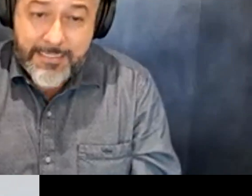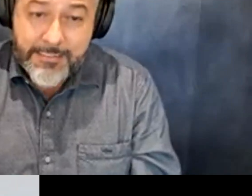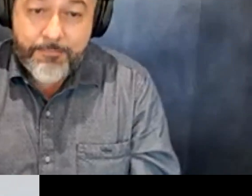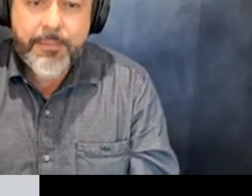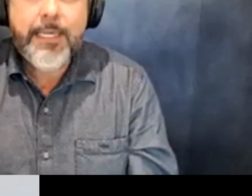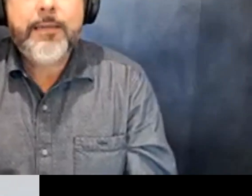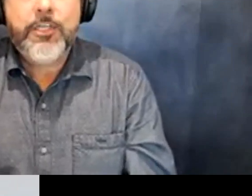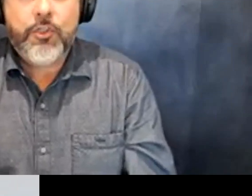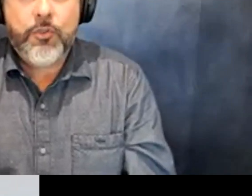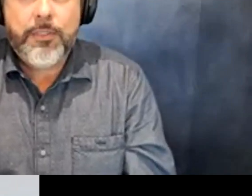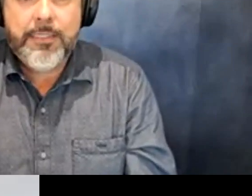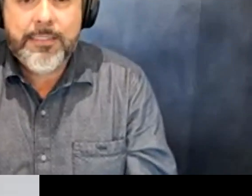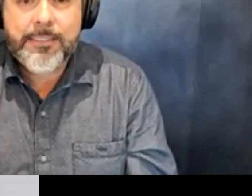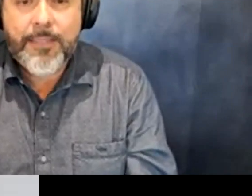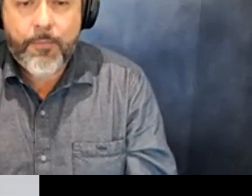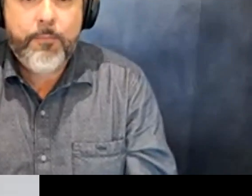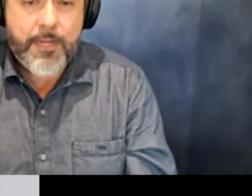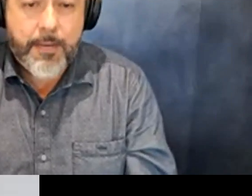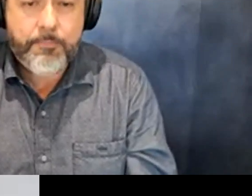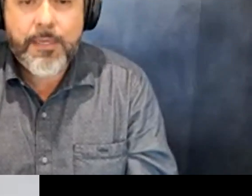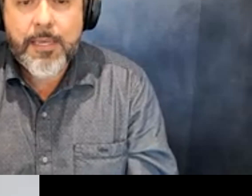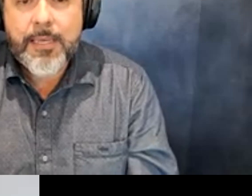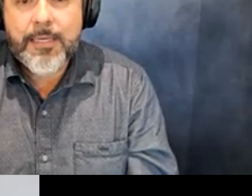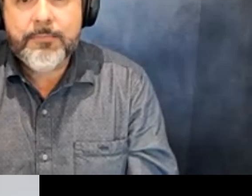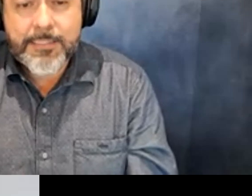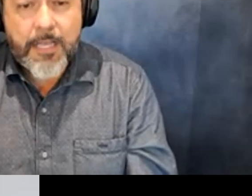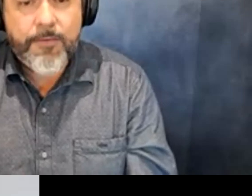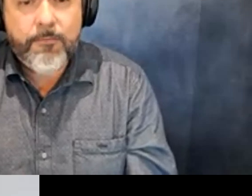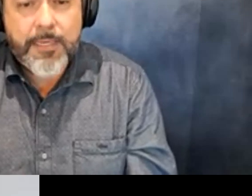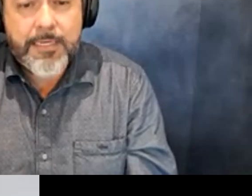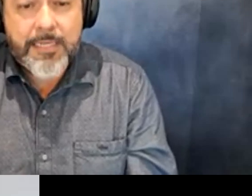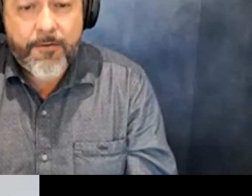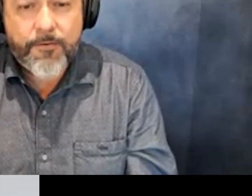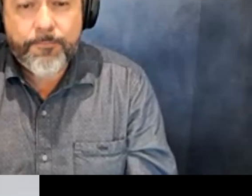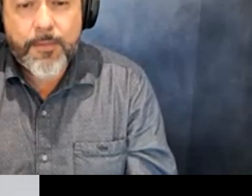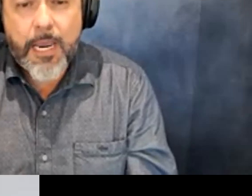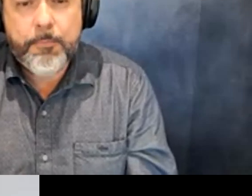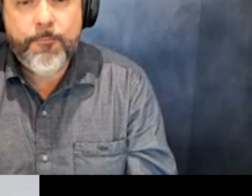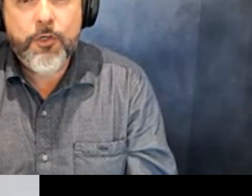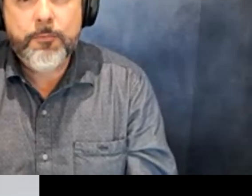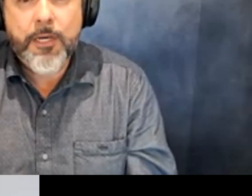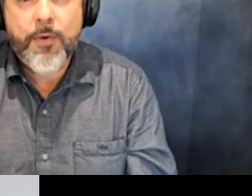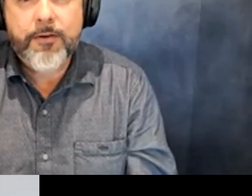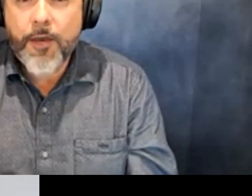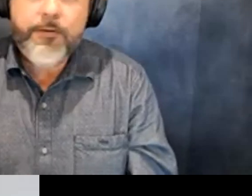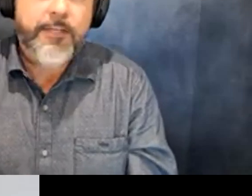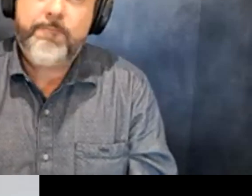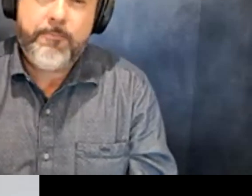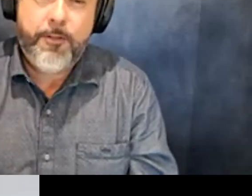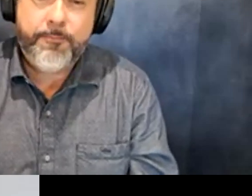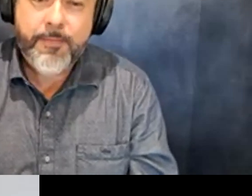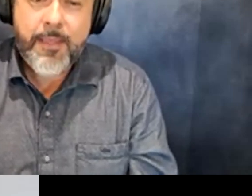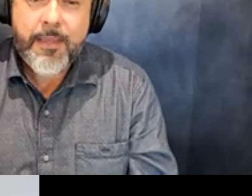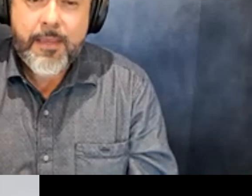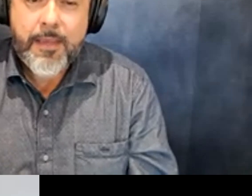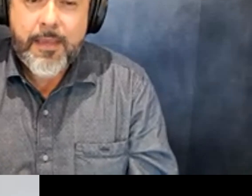access needs. My second issue that I want to bring up is myself, even being deaf, I prefer to be around other deaf